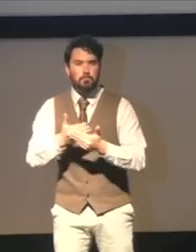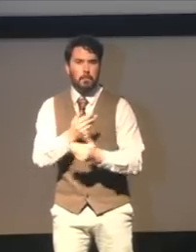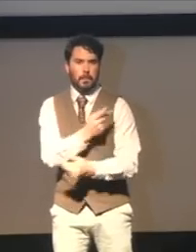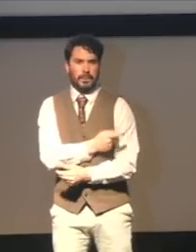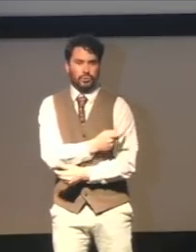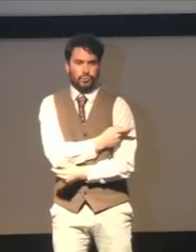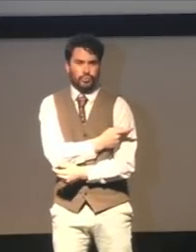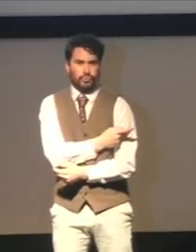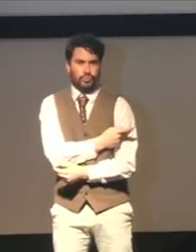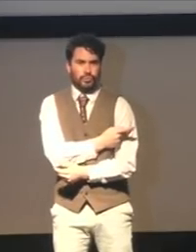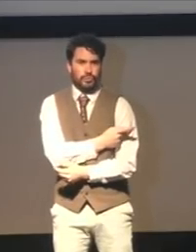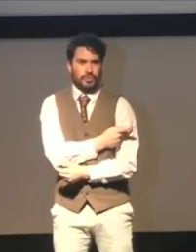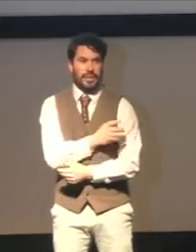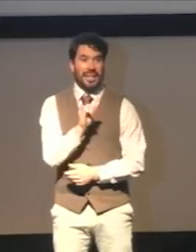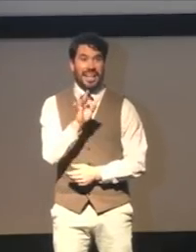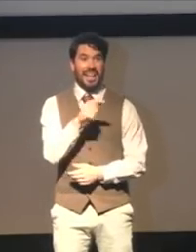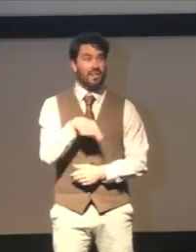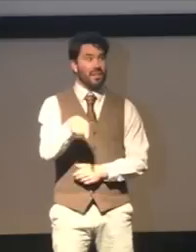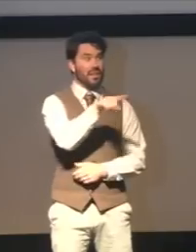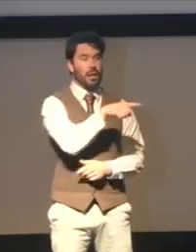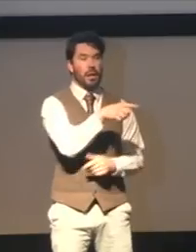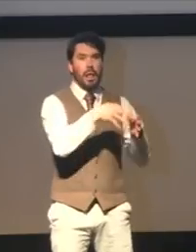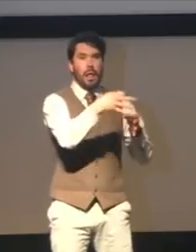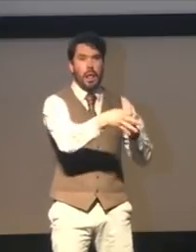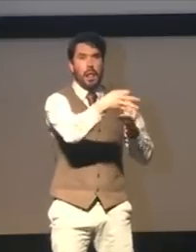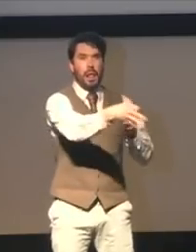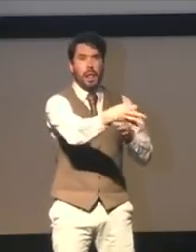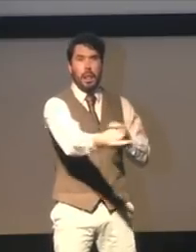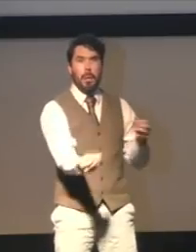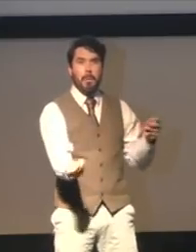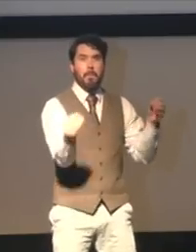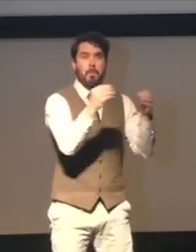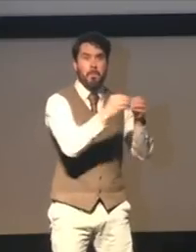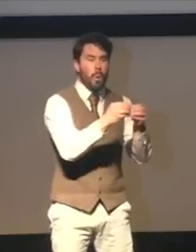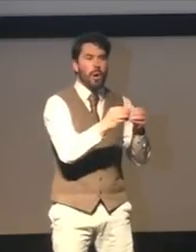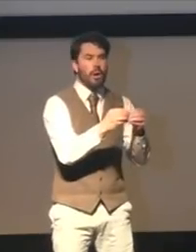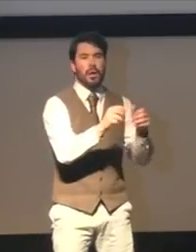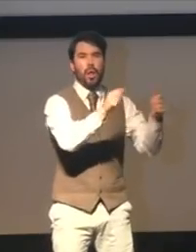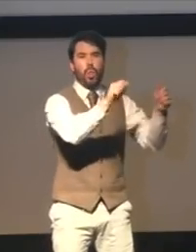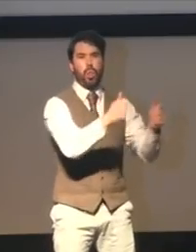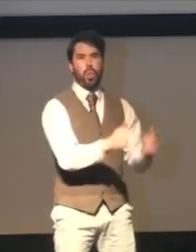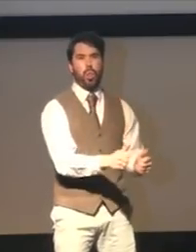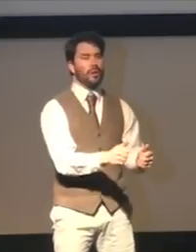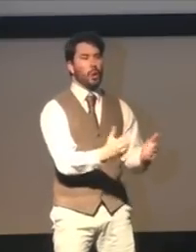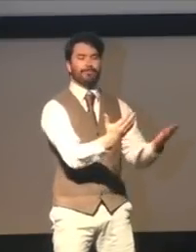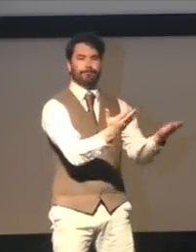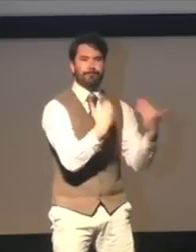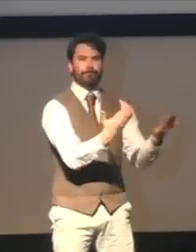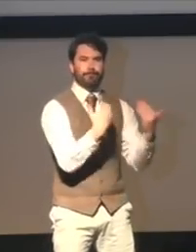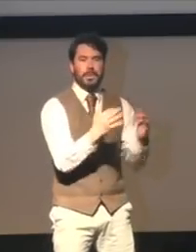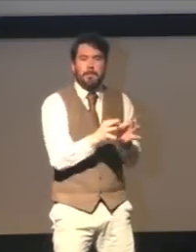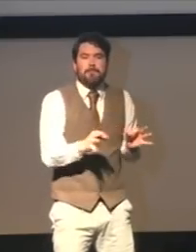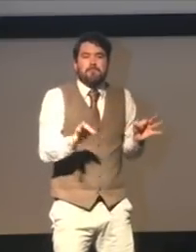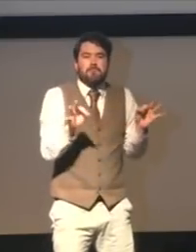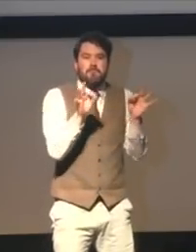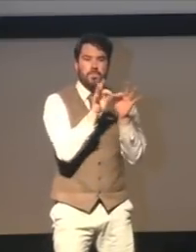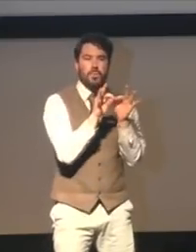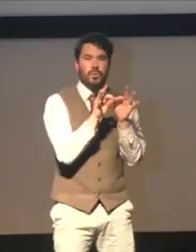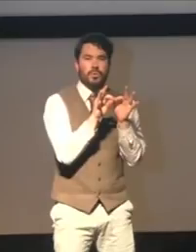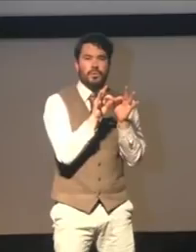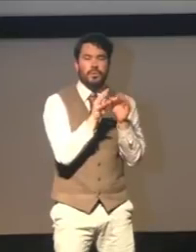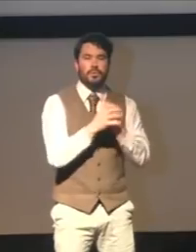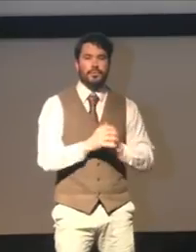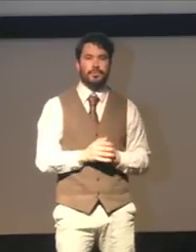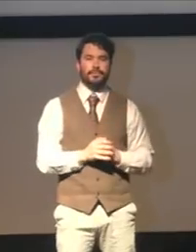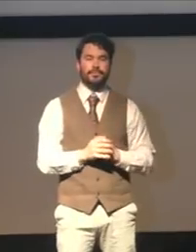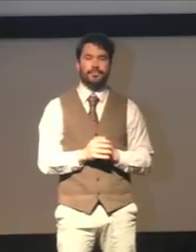further deterioration of their conditions if they don't get this done in a timely fashion. And while we do this, we also have